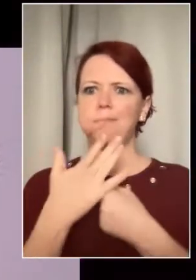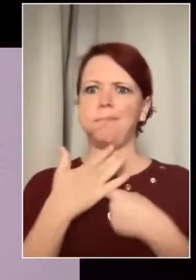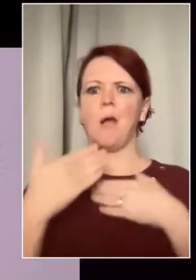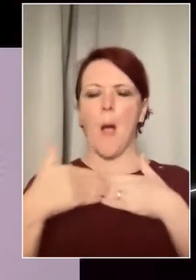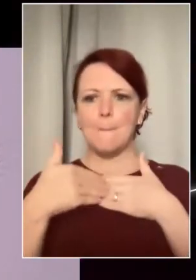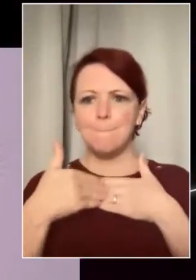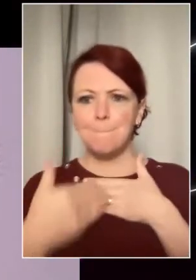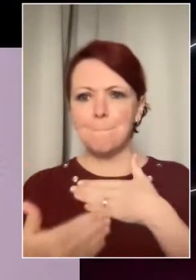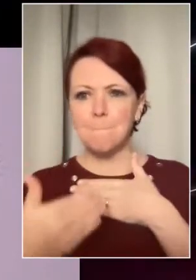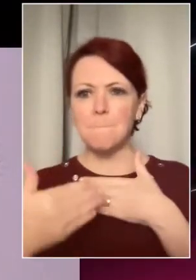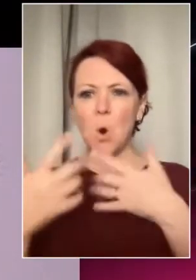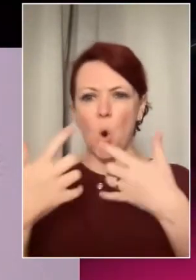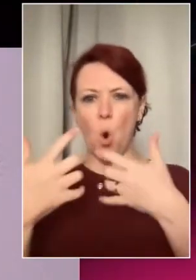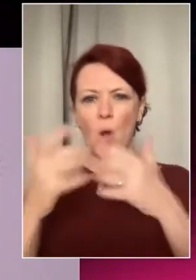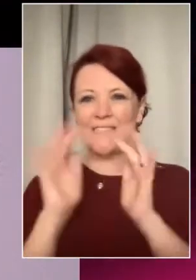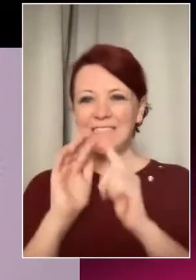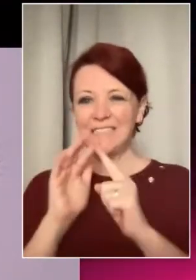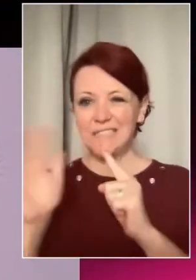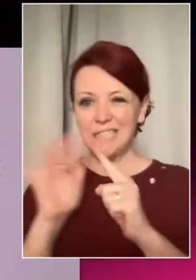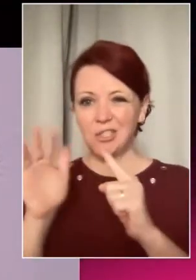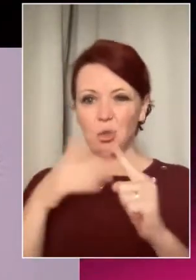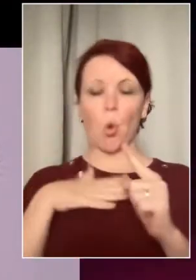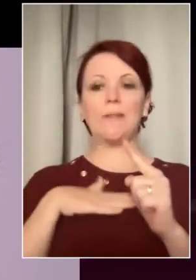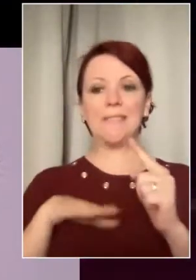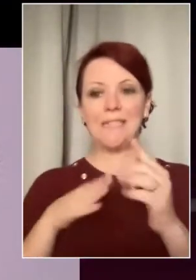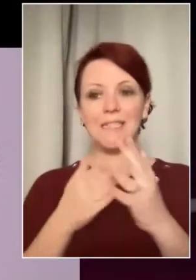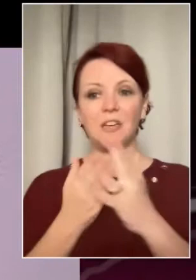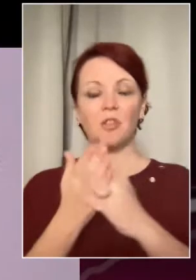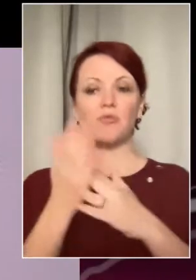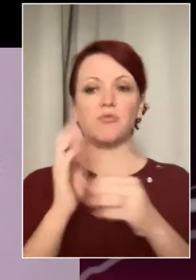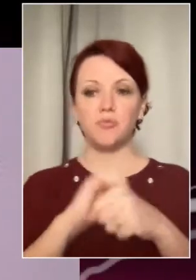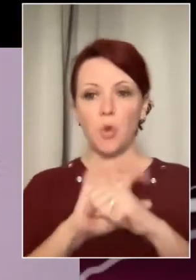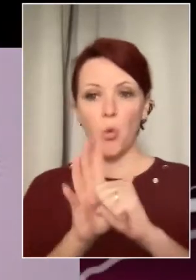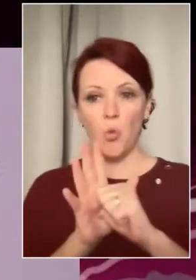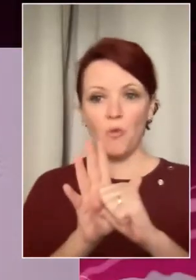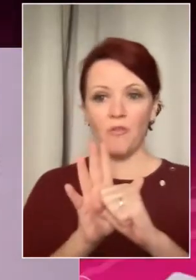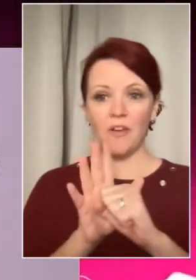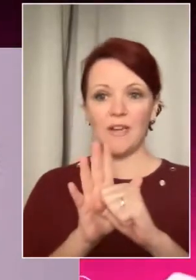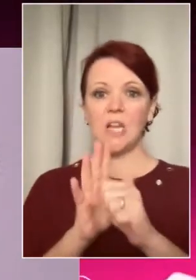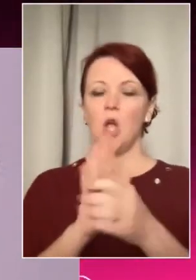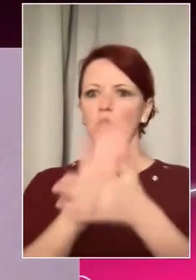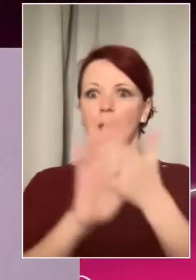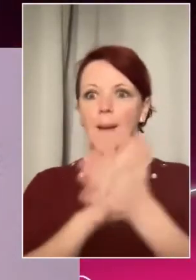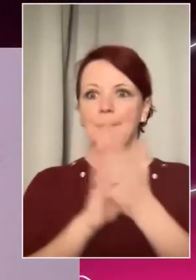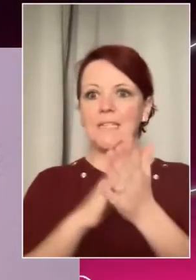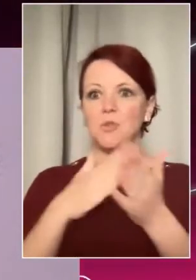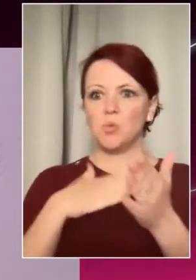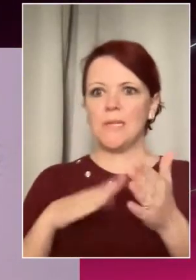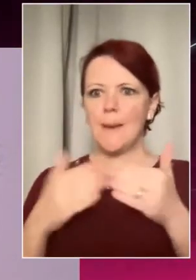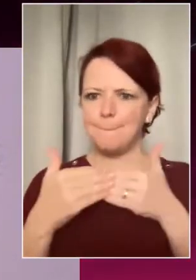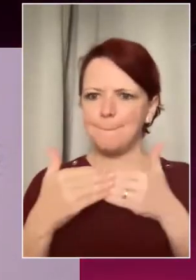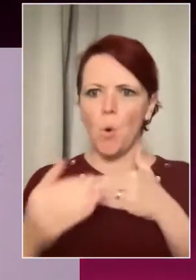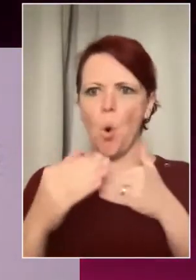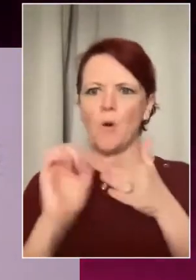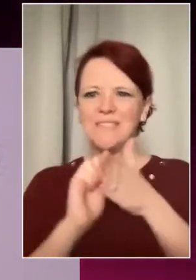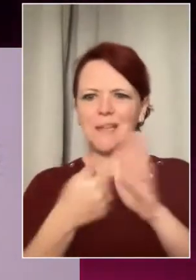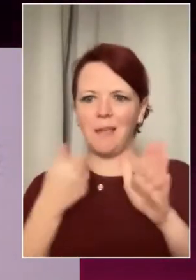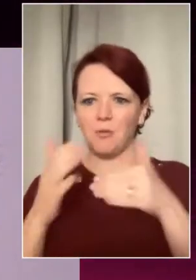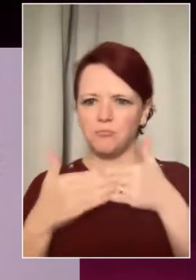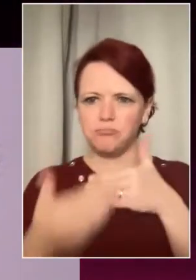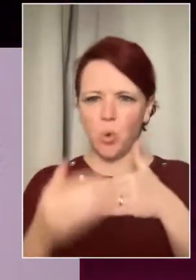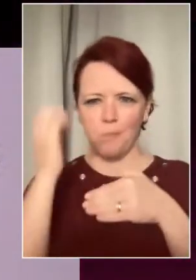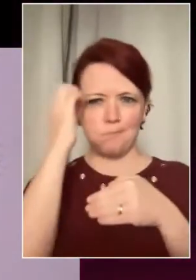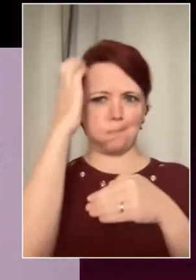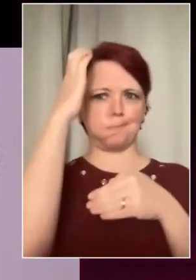due to businesses digitally transforming during COVID, creating an even bigger skills gap. BCS, the Chartered Institute for IT,